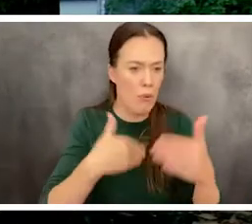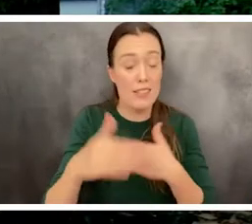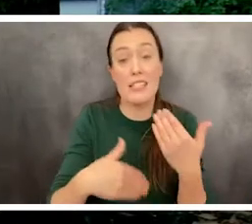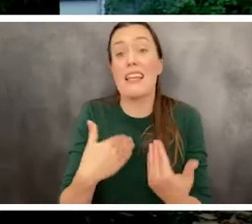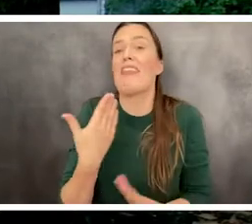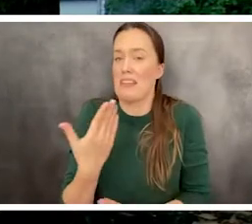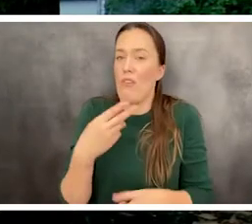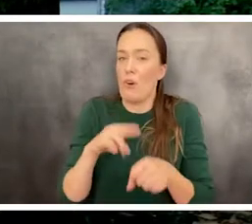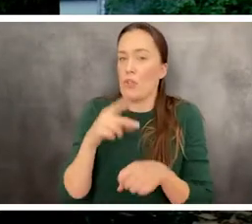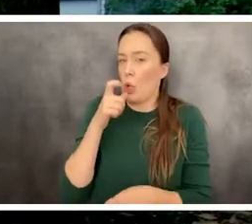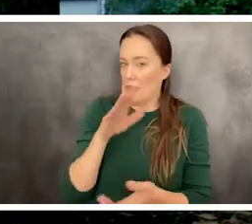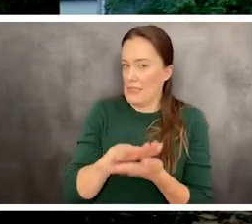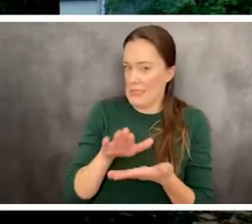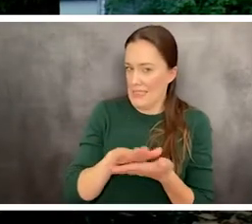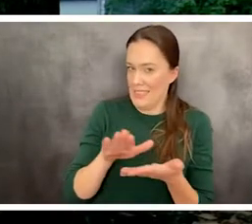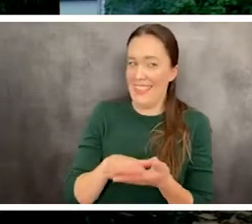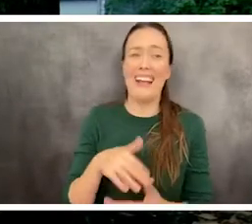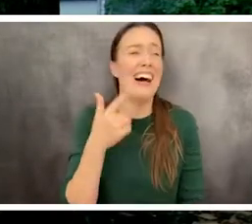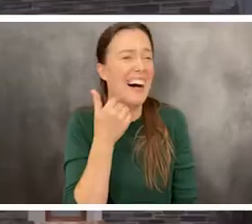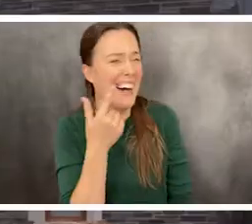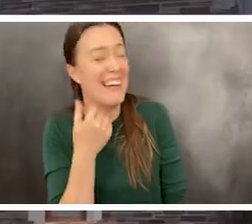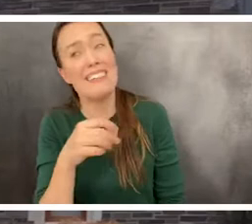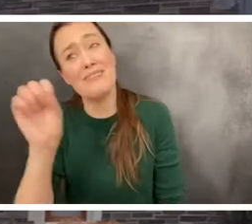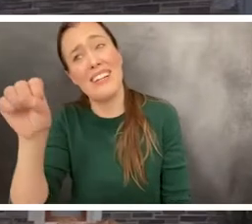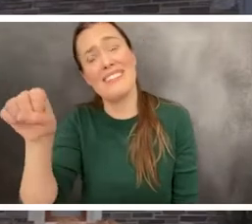process, and inevitably, yes, the cleanup. So,